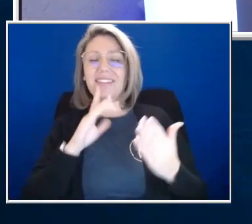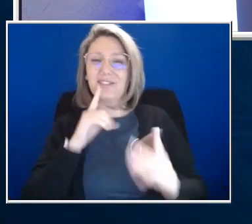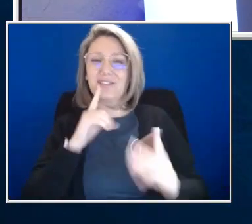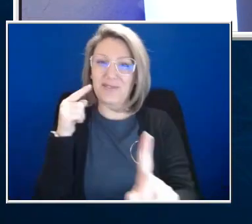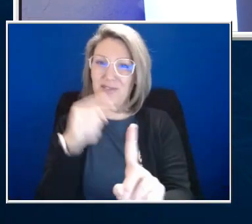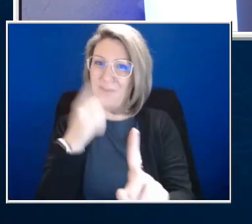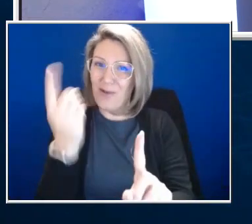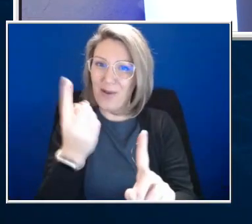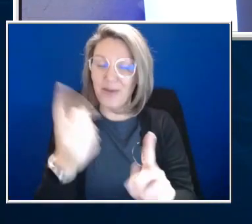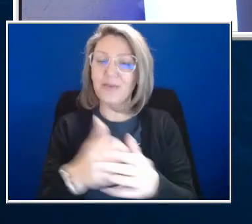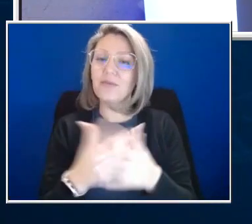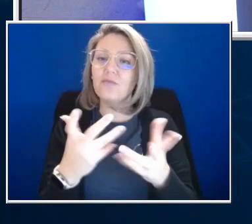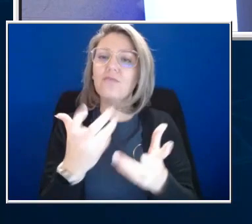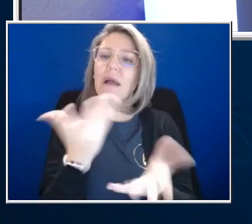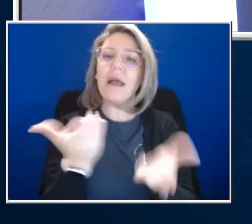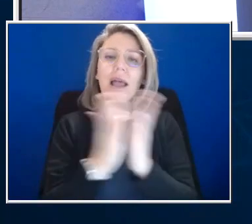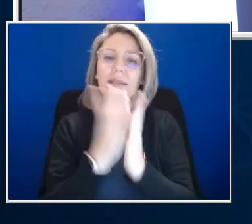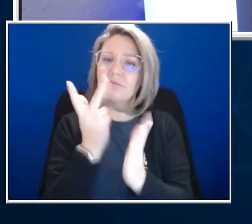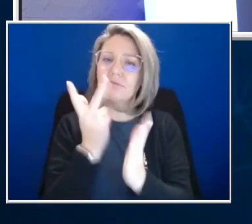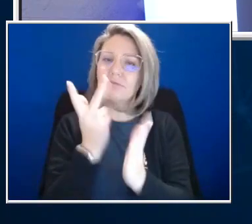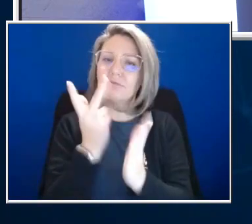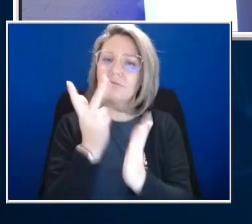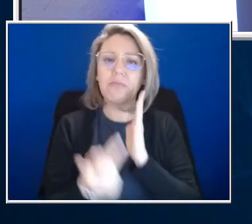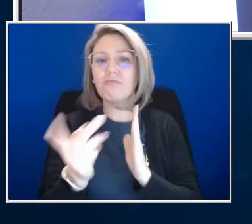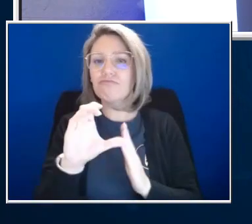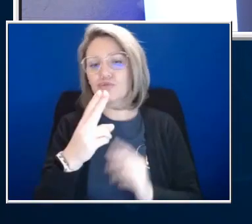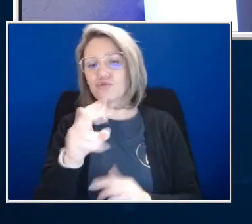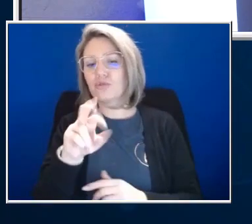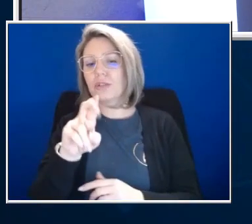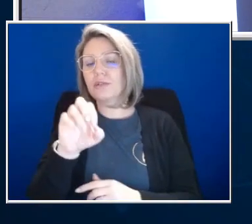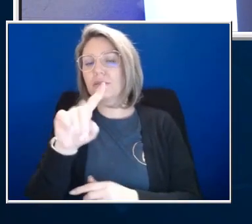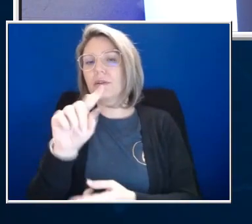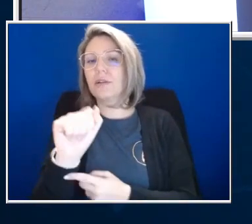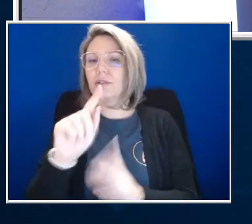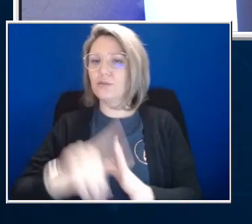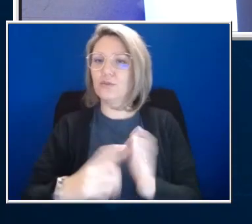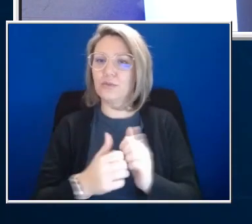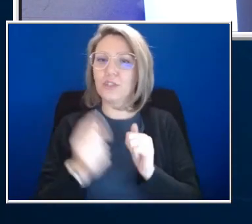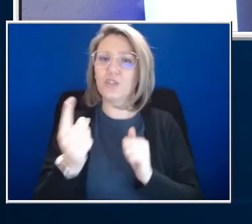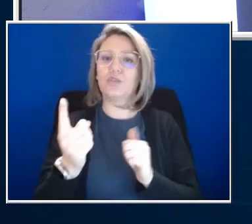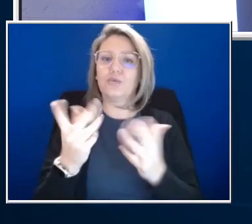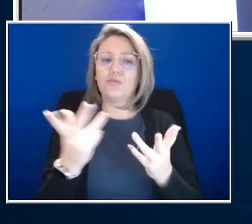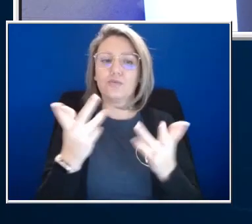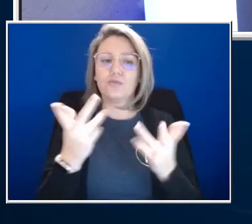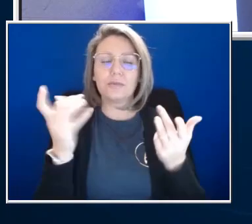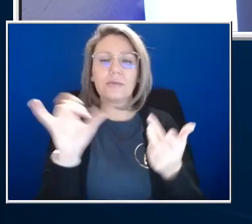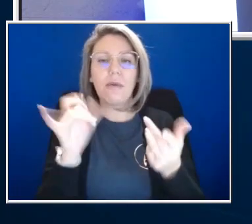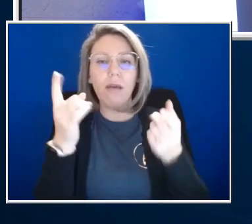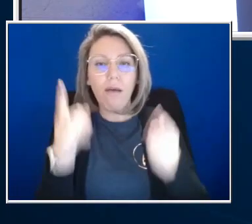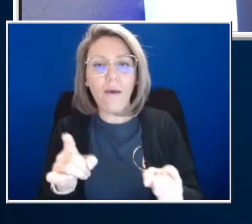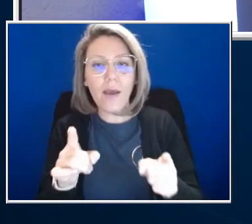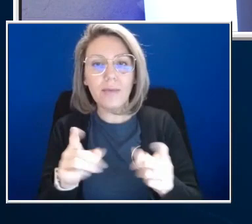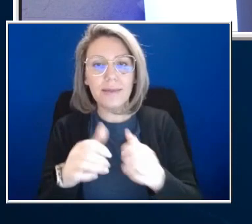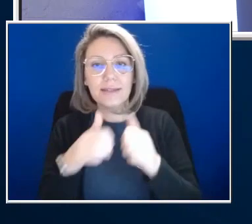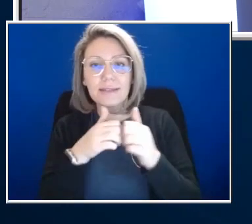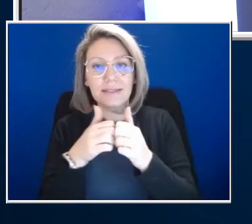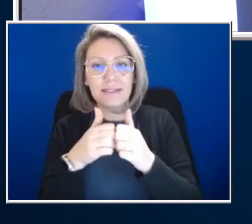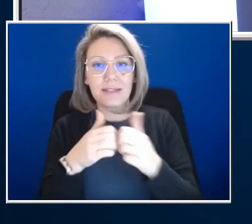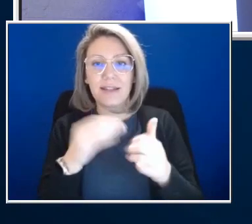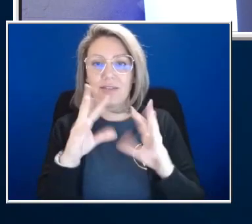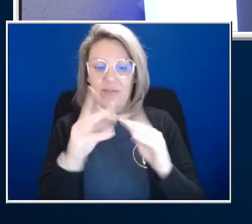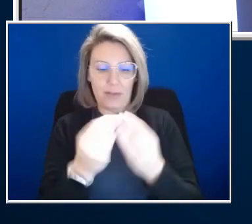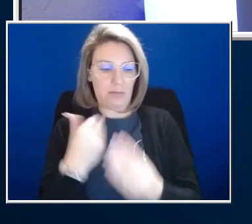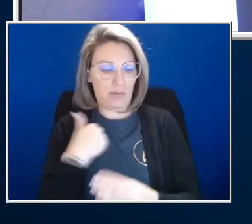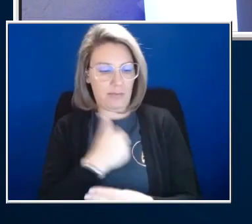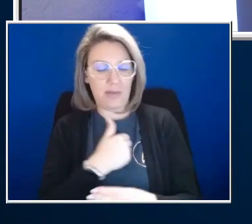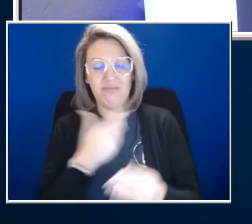ask you both, Christina. I'll just start with you. What was it like going through something like this together? I mean, a lot of family members go through it alone.